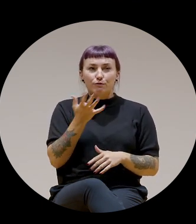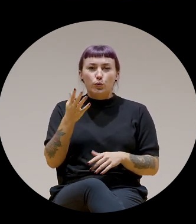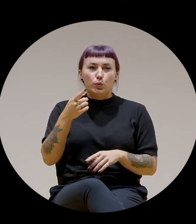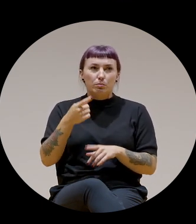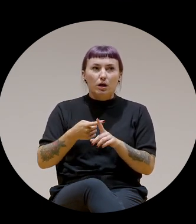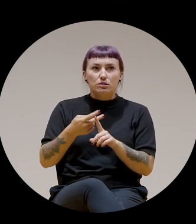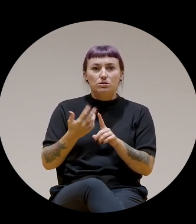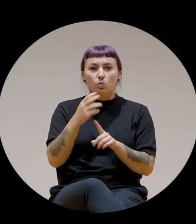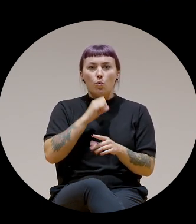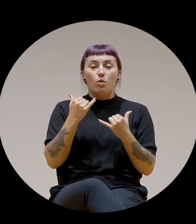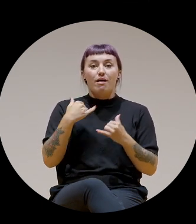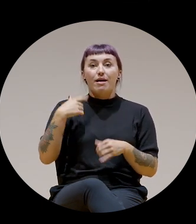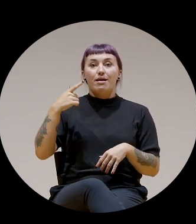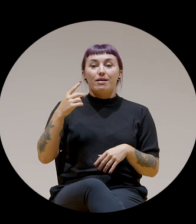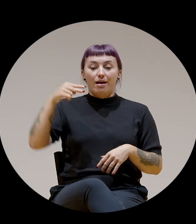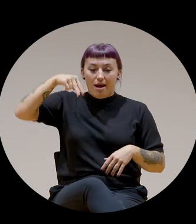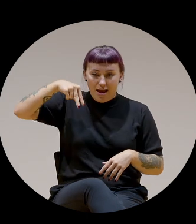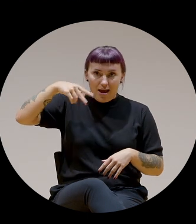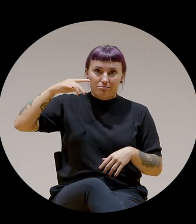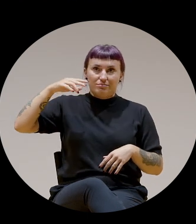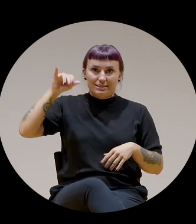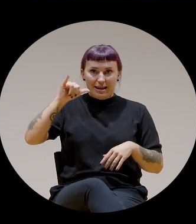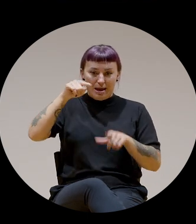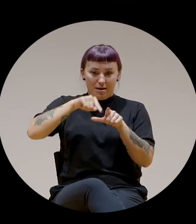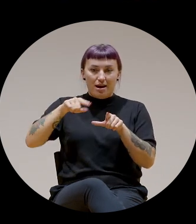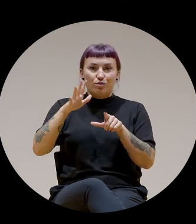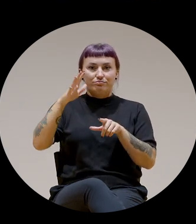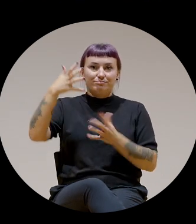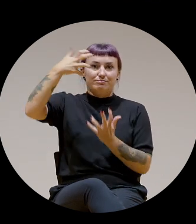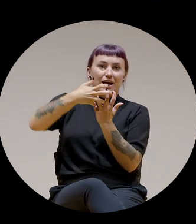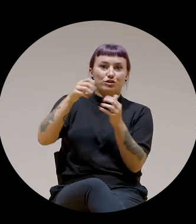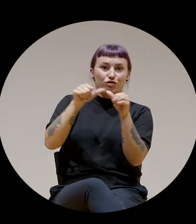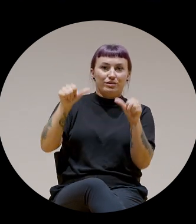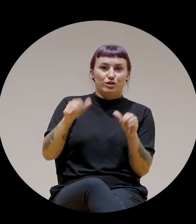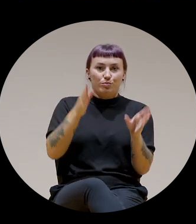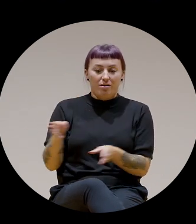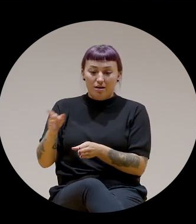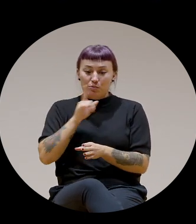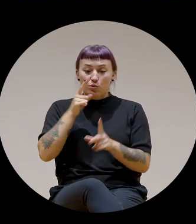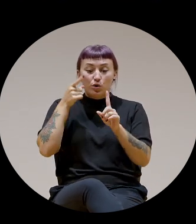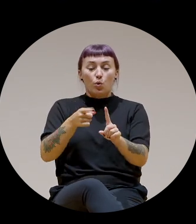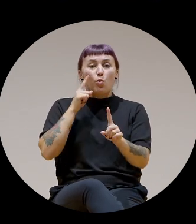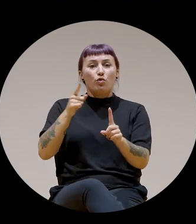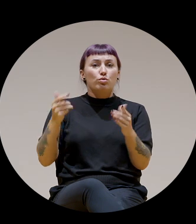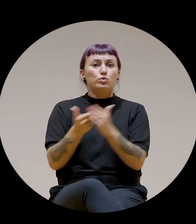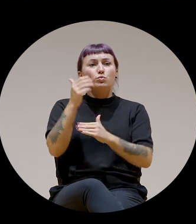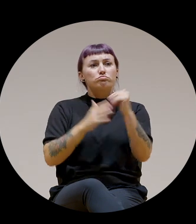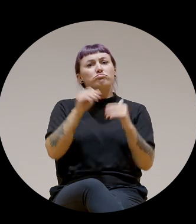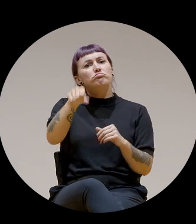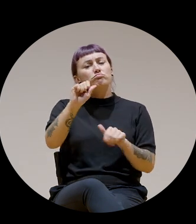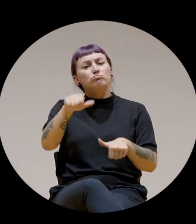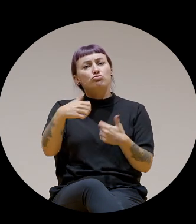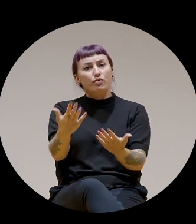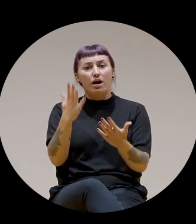it's a couple months old now, aerial view of that same angle as the architectural plan. And really the goal for this new building is,